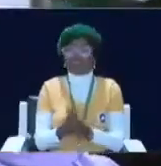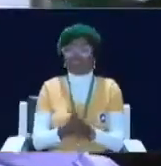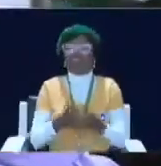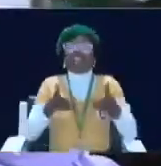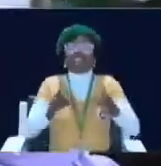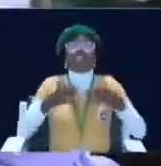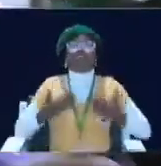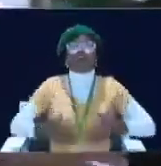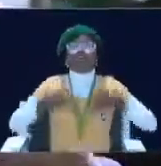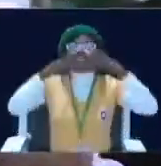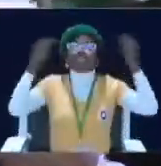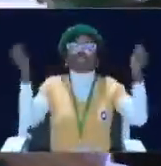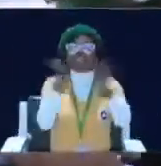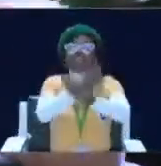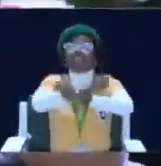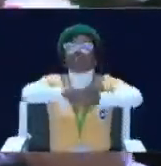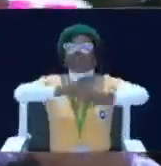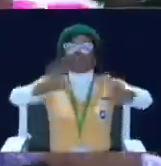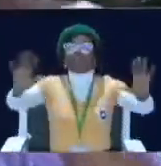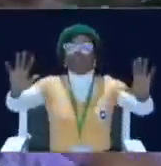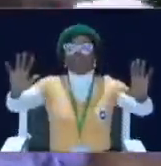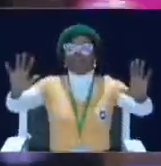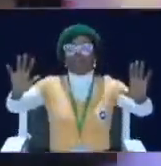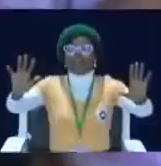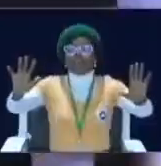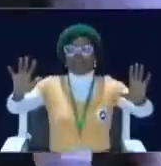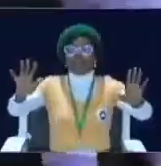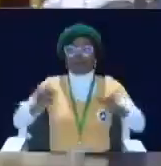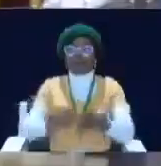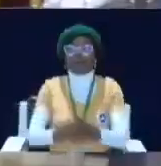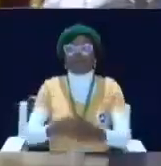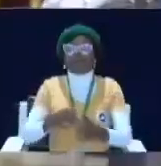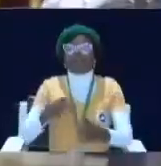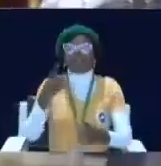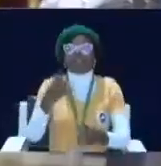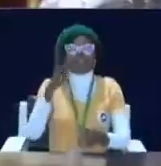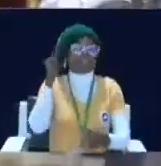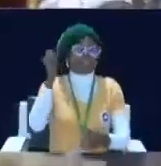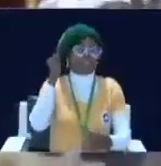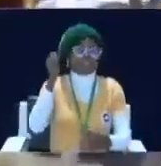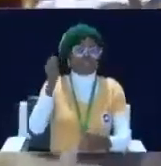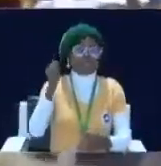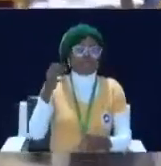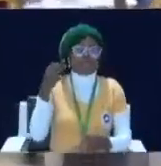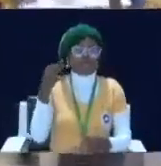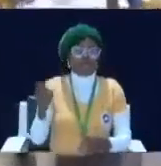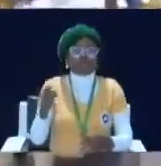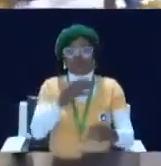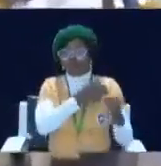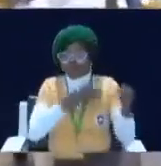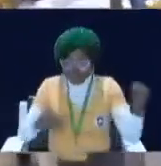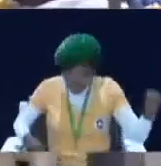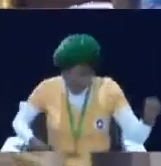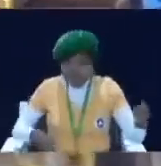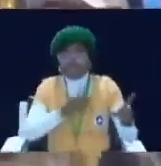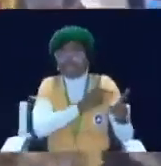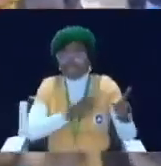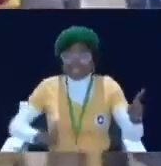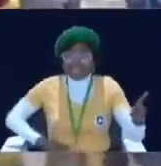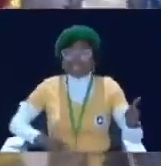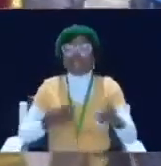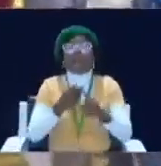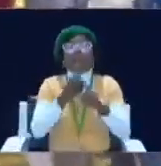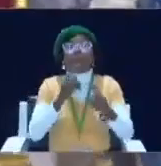Let somebody shout hallelujah. The testimony of His Majesty, the King from